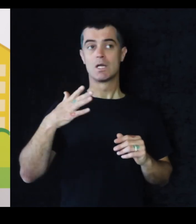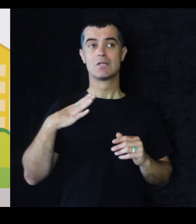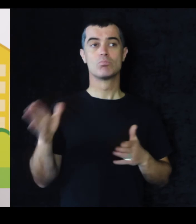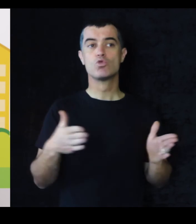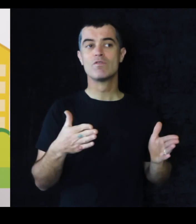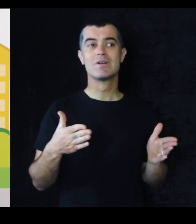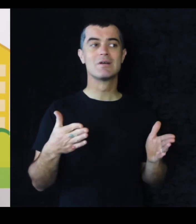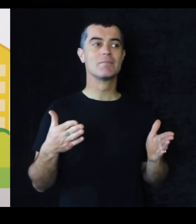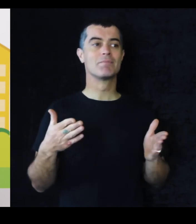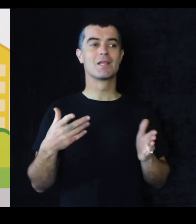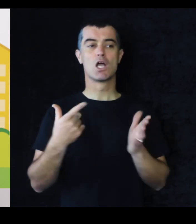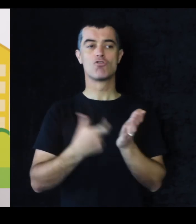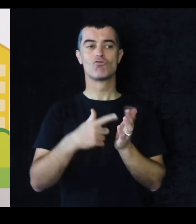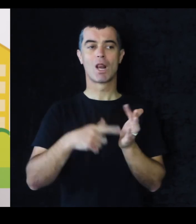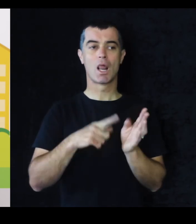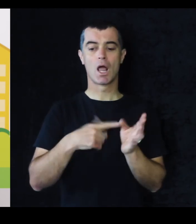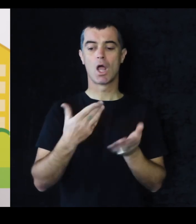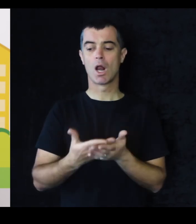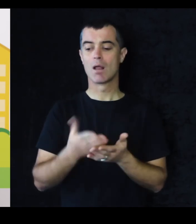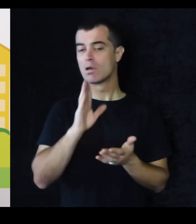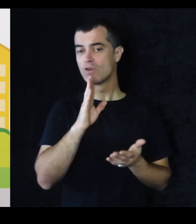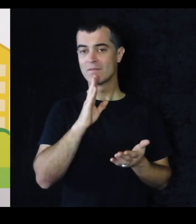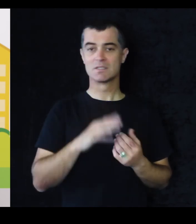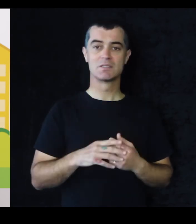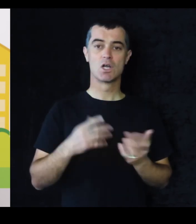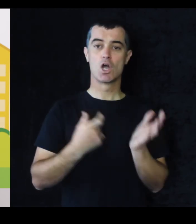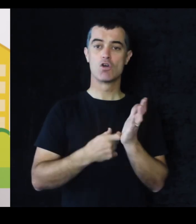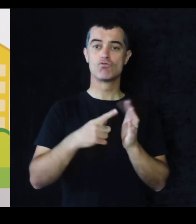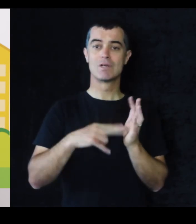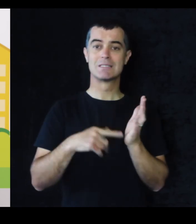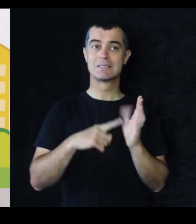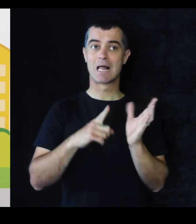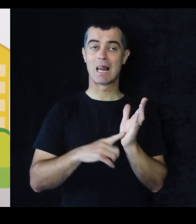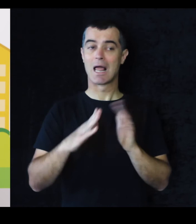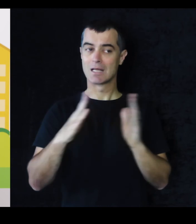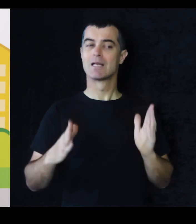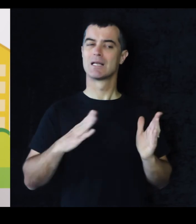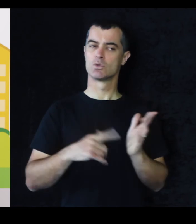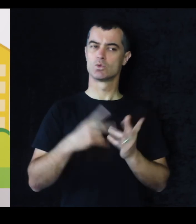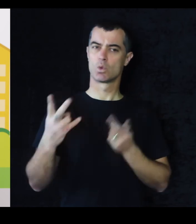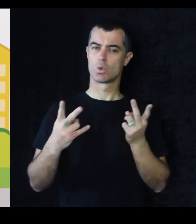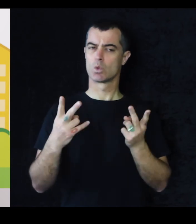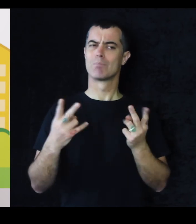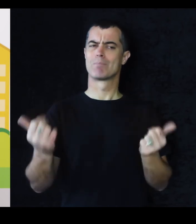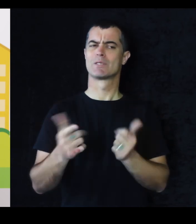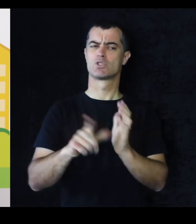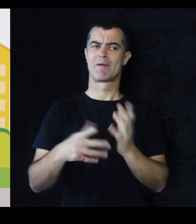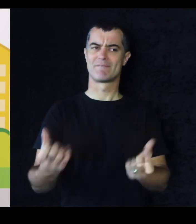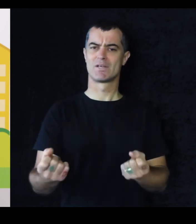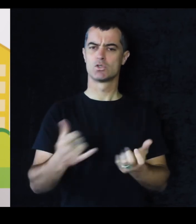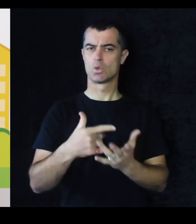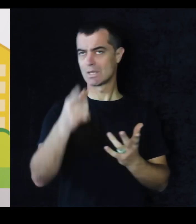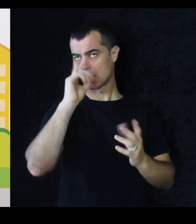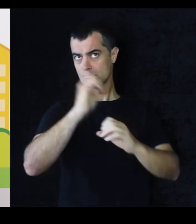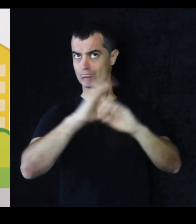move and you're looking at relying on the private rental market, you need to look well in advance so you have an idea of